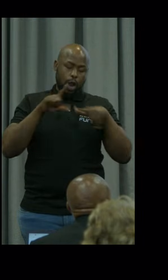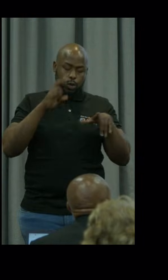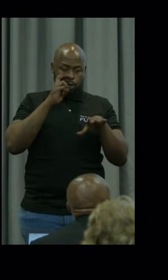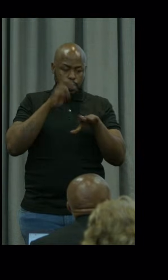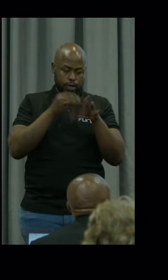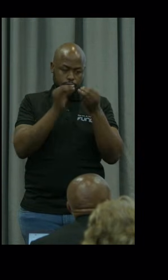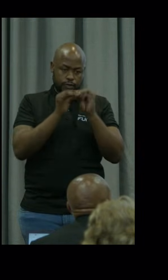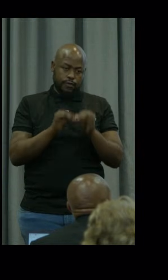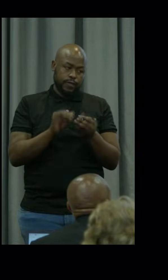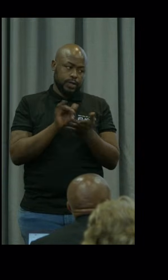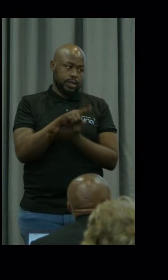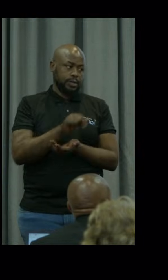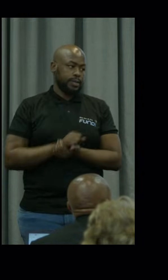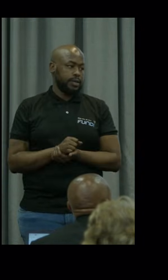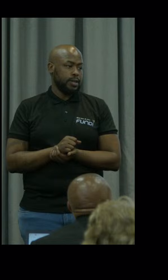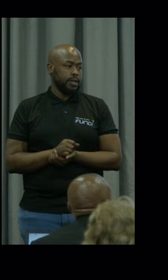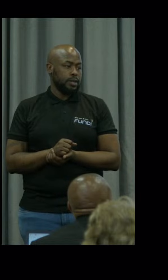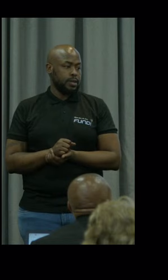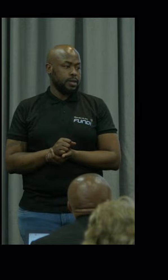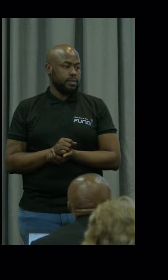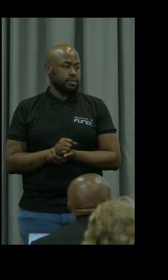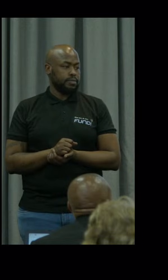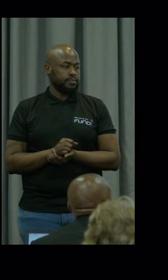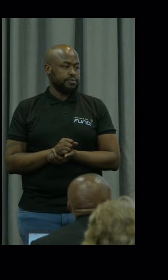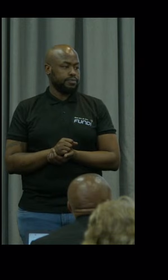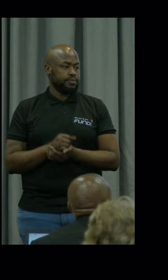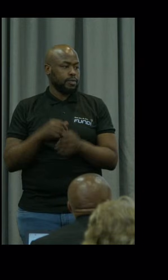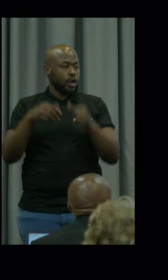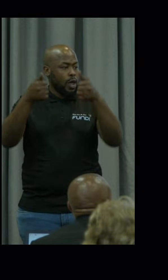that. Right, moving on to the next slide.